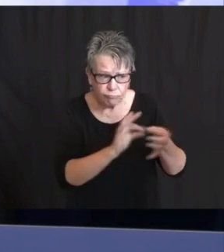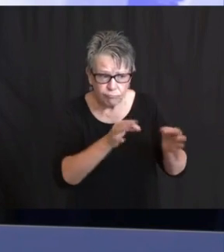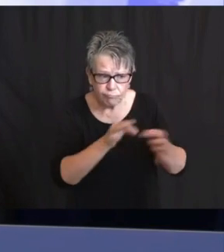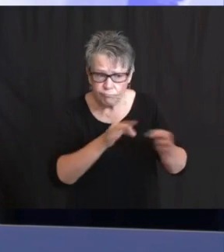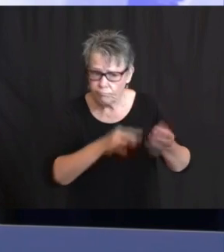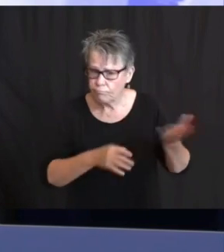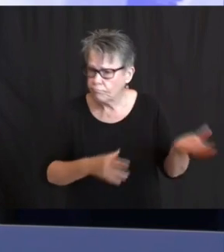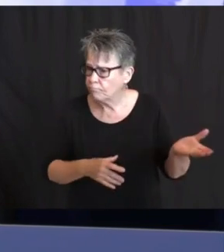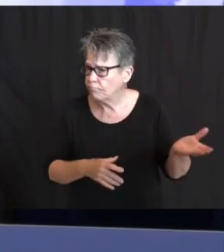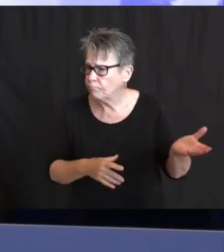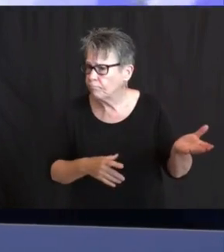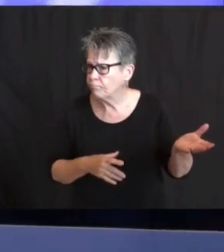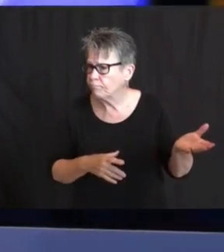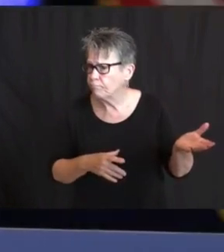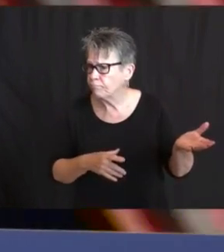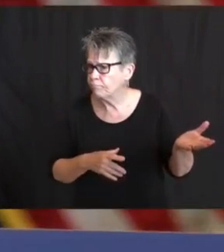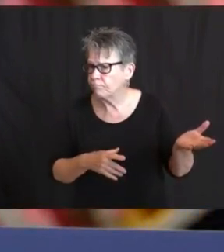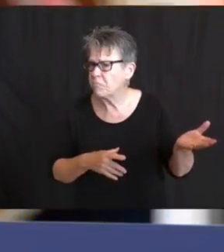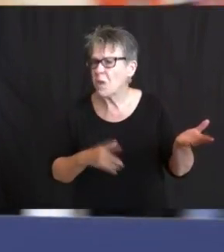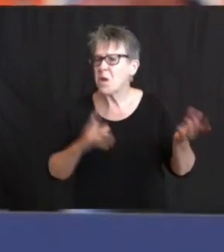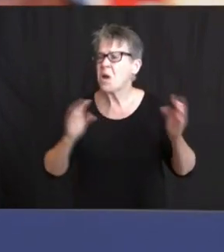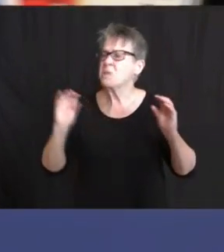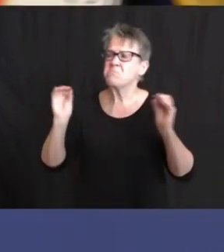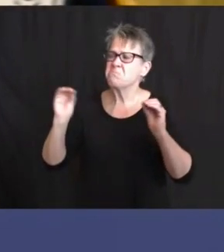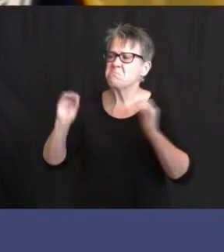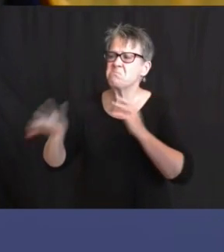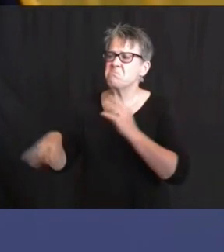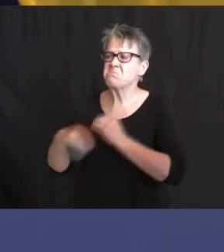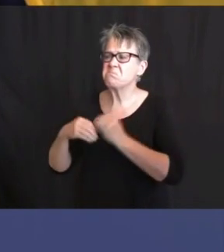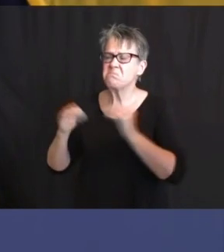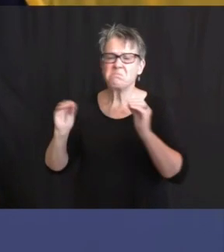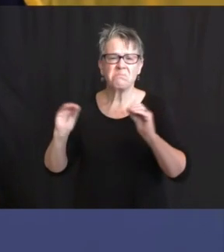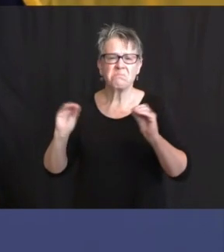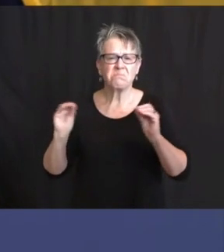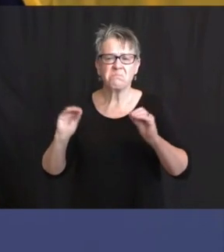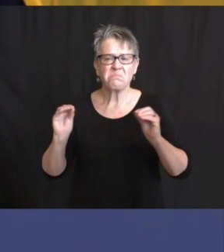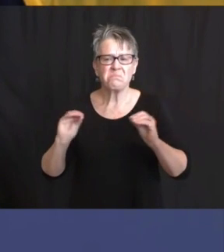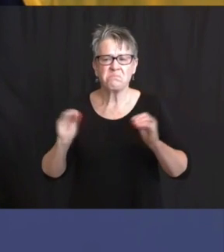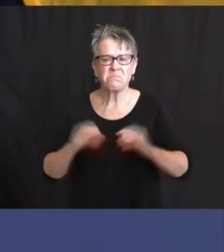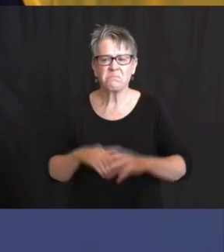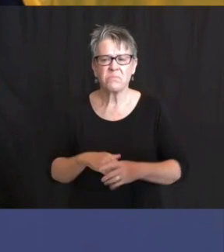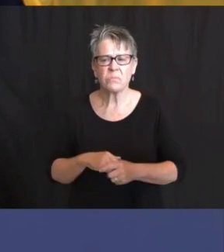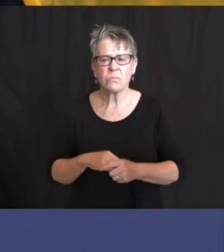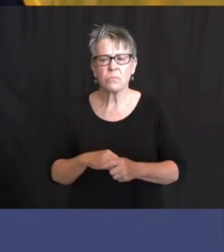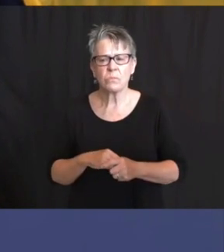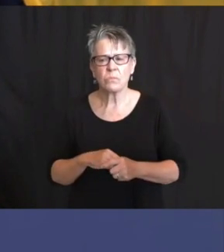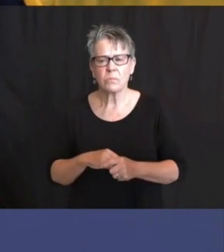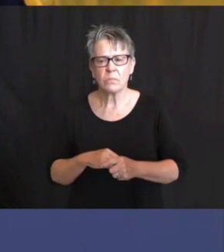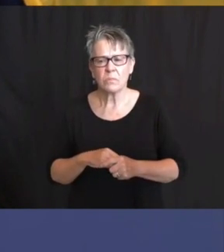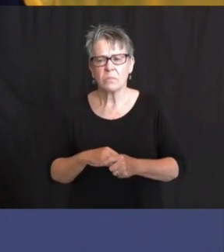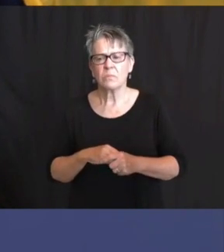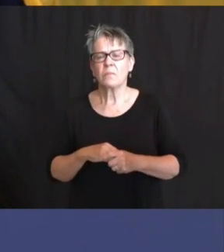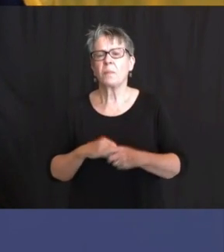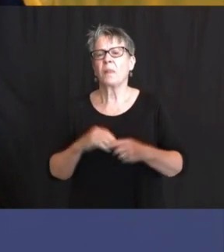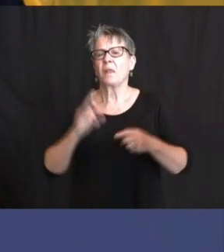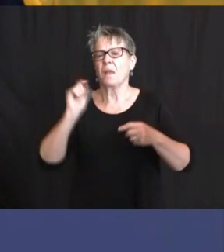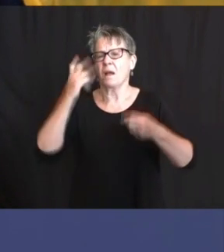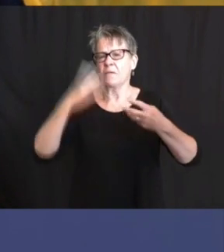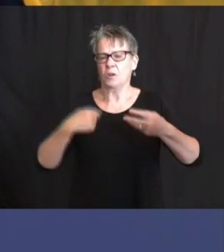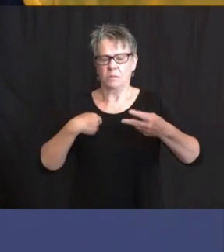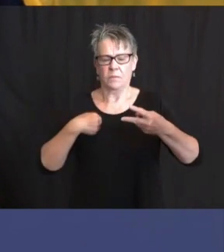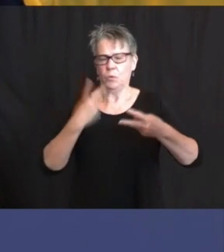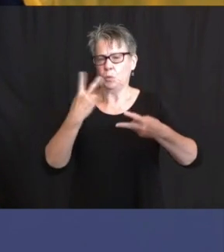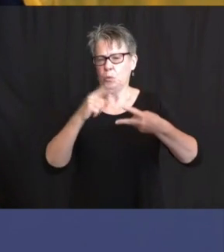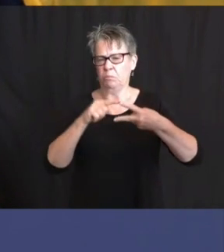Okay. Judy, I would just add two quick comments, one on that and one back on protocol in terms of testing. One is